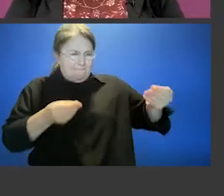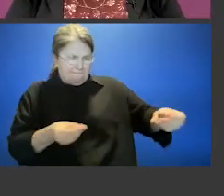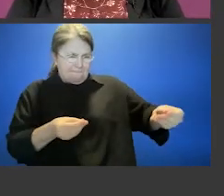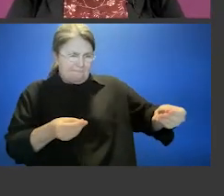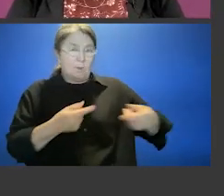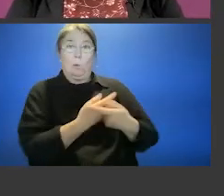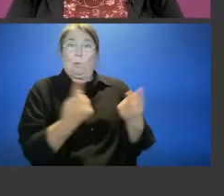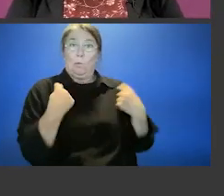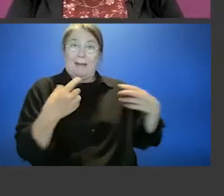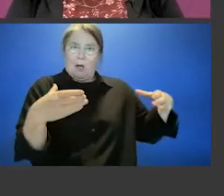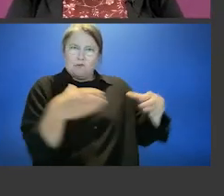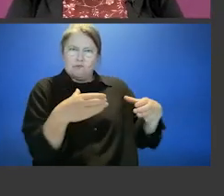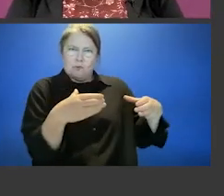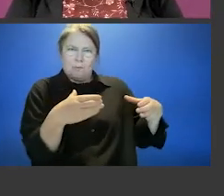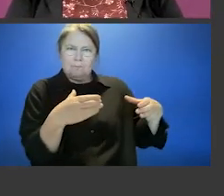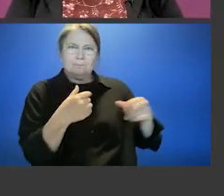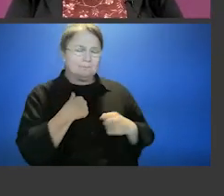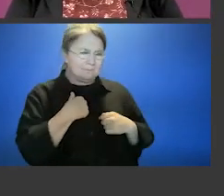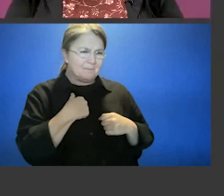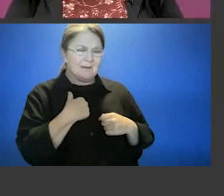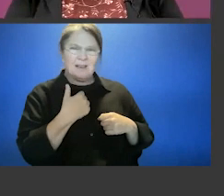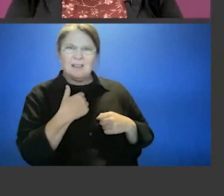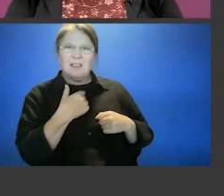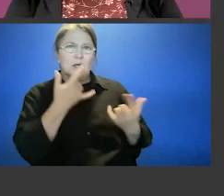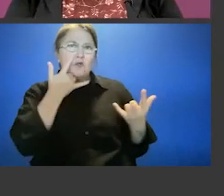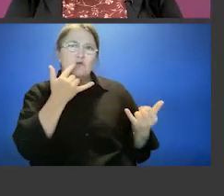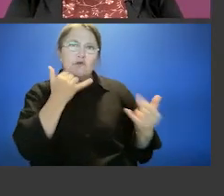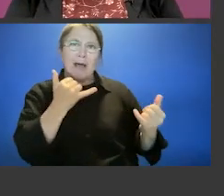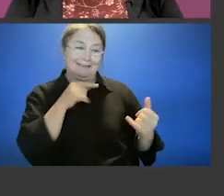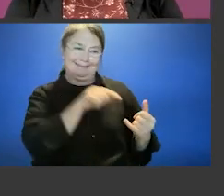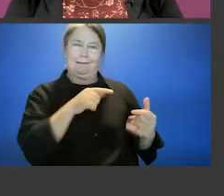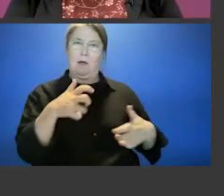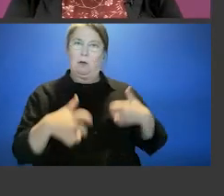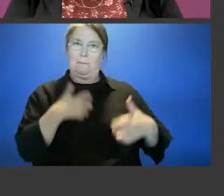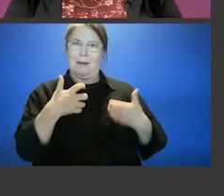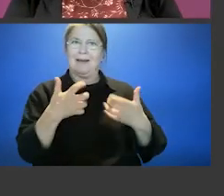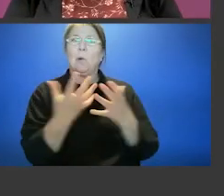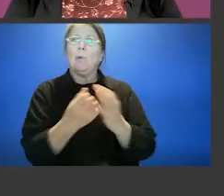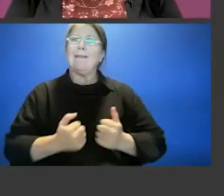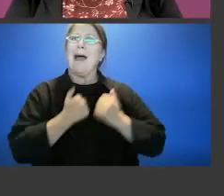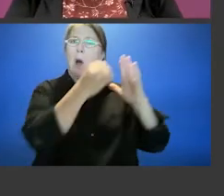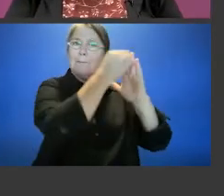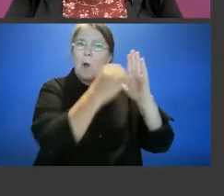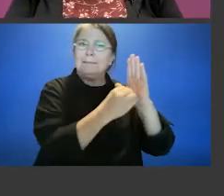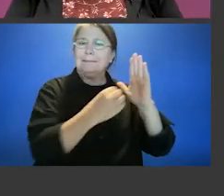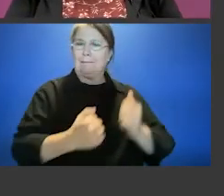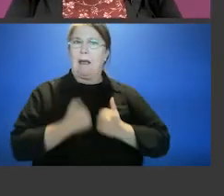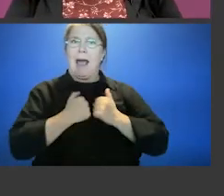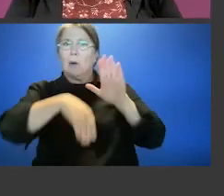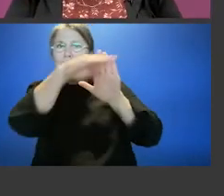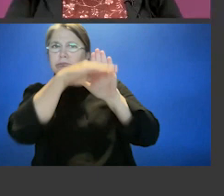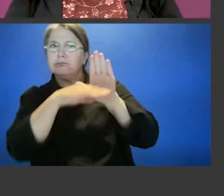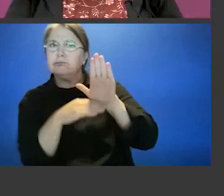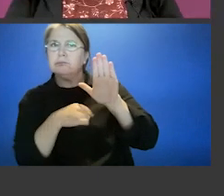by running the complaint via specific codes of conduct, legislation, policies and procedures to determine how it will